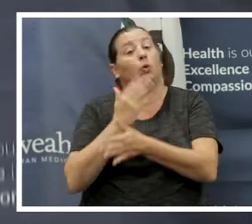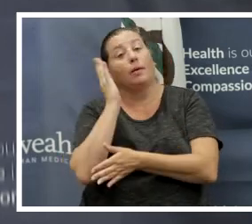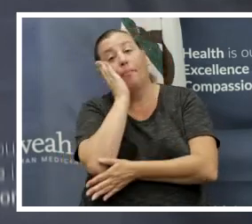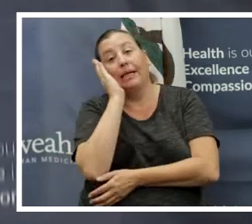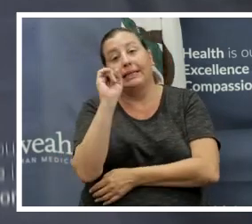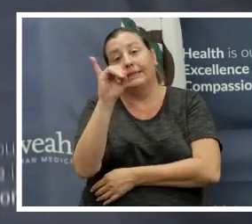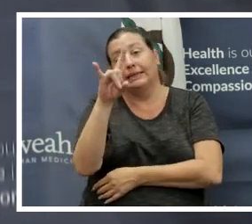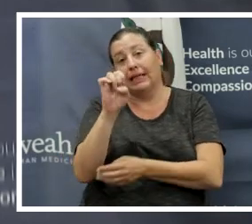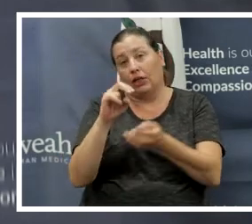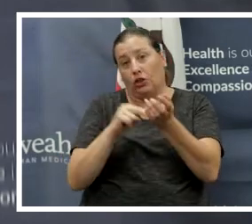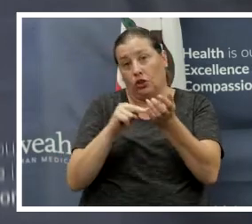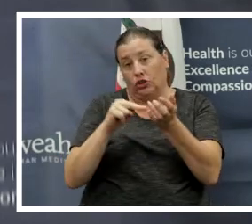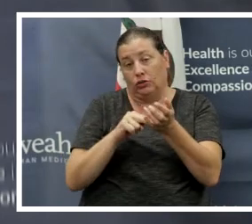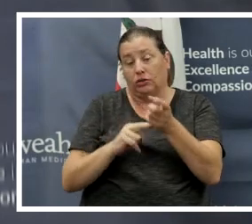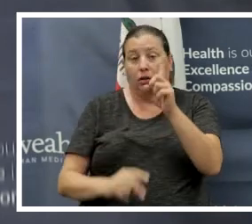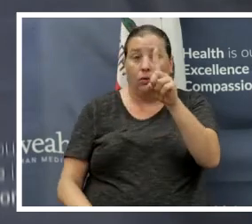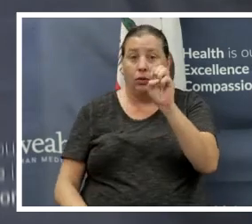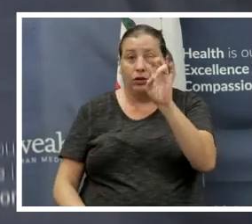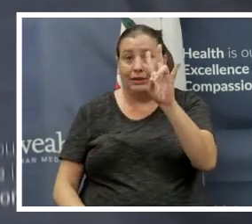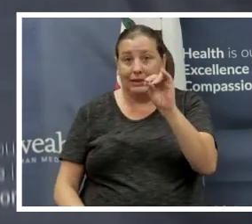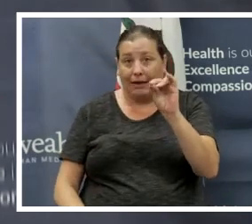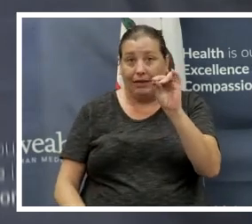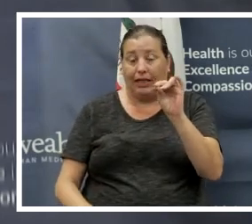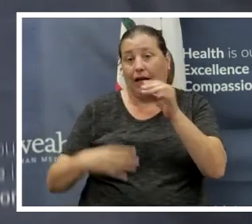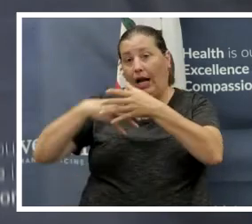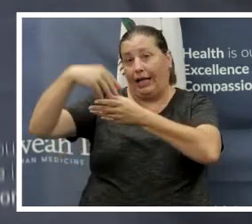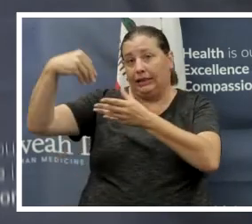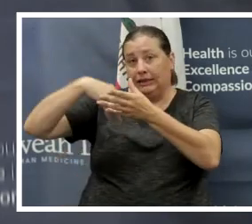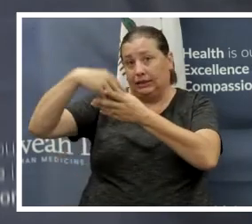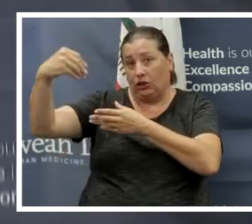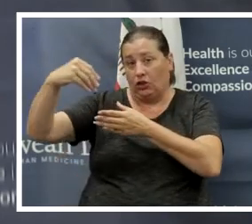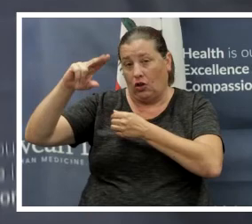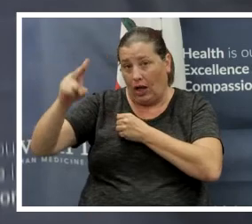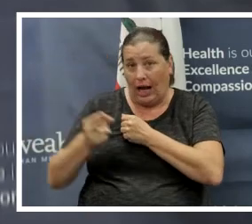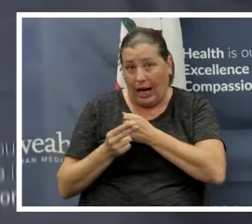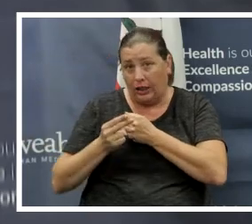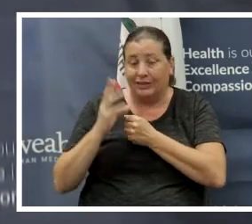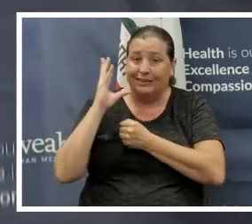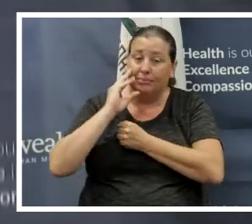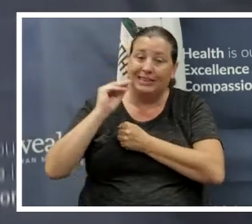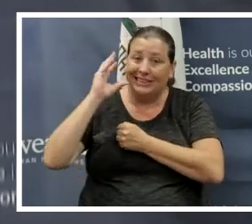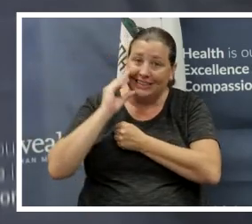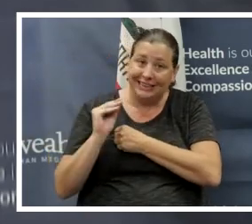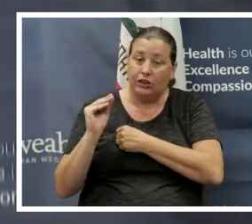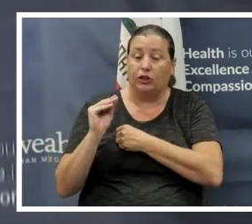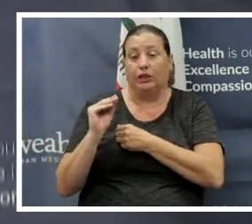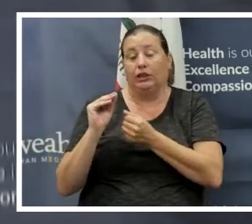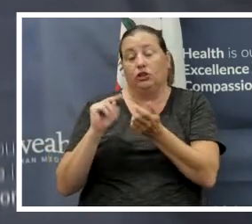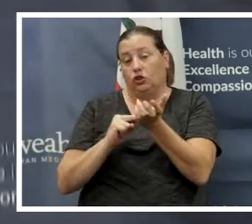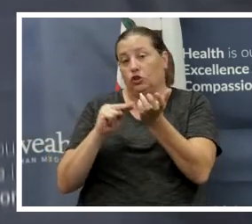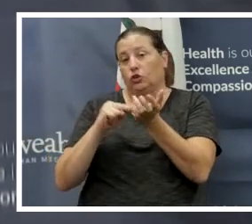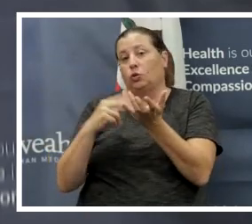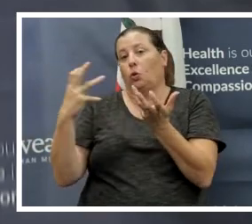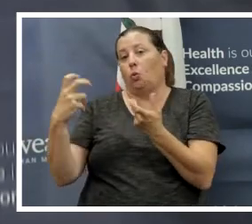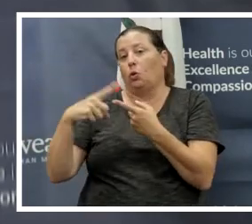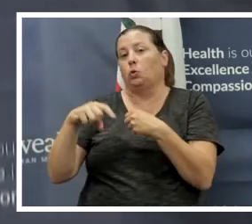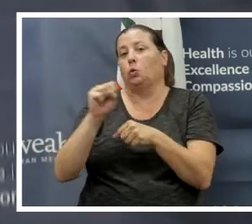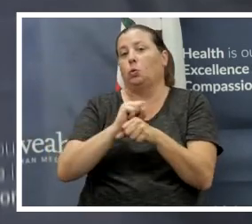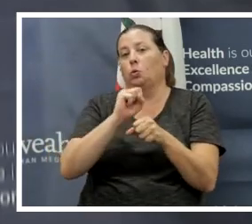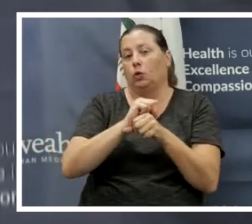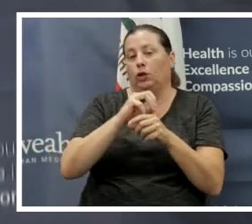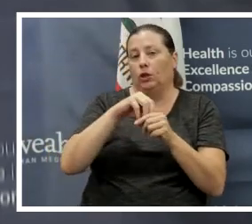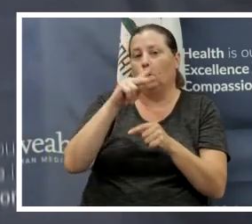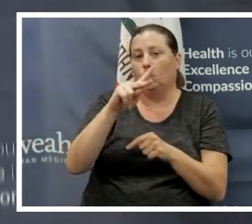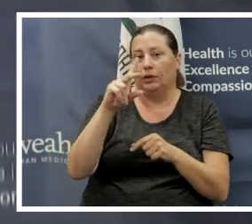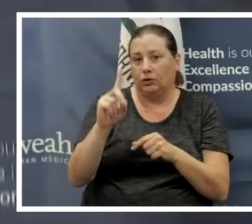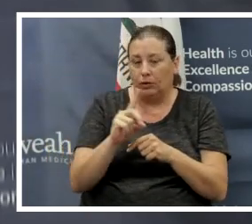nurses, 170 of them external hires, experienced nurses that wanted to work at Kaweah Delta, and then another